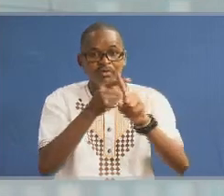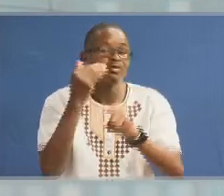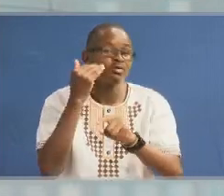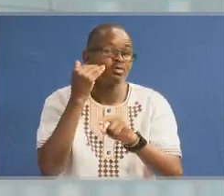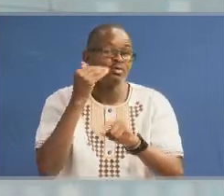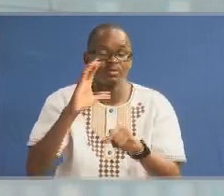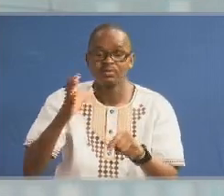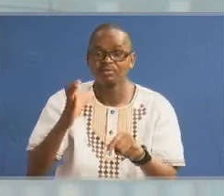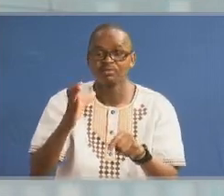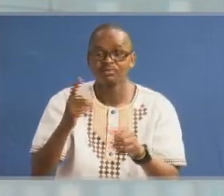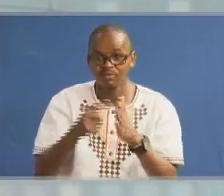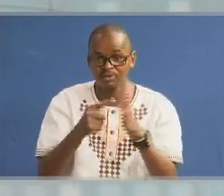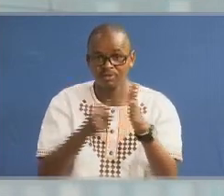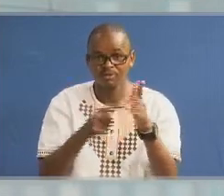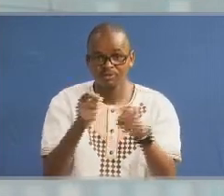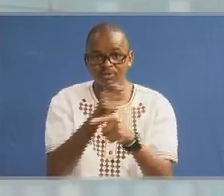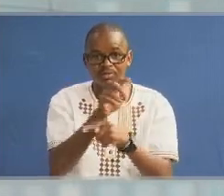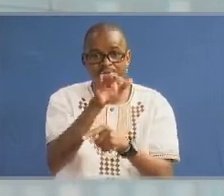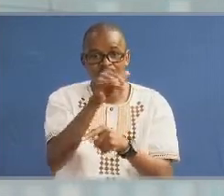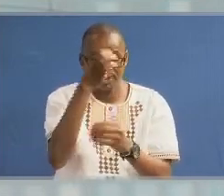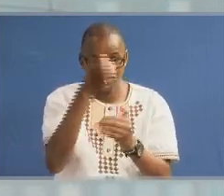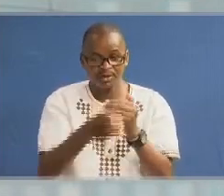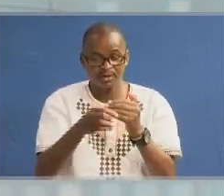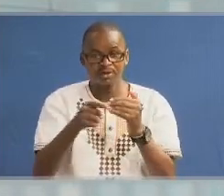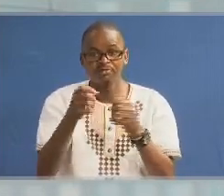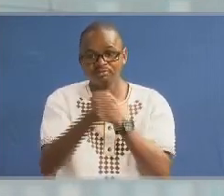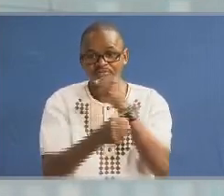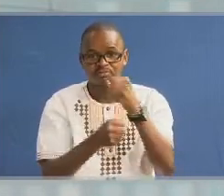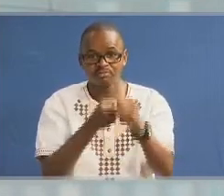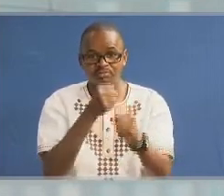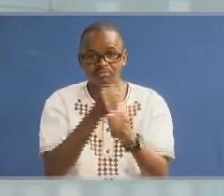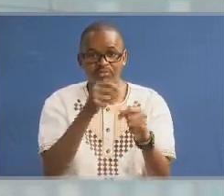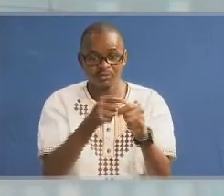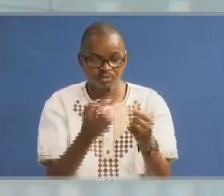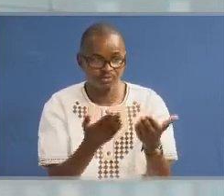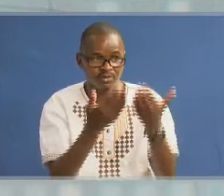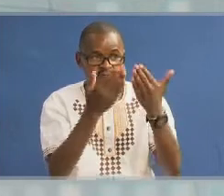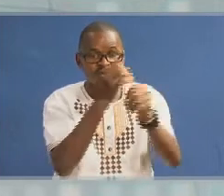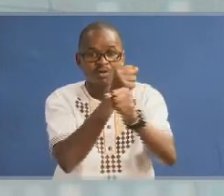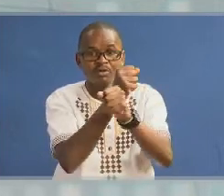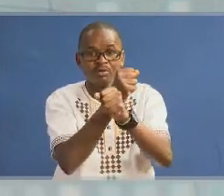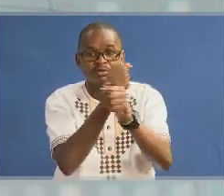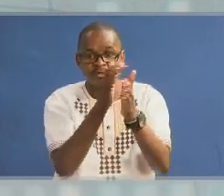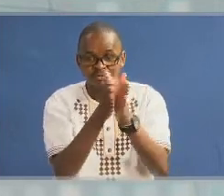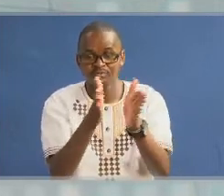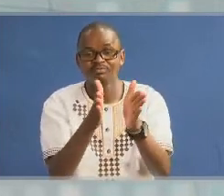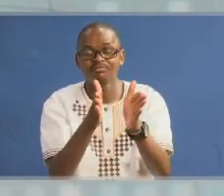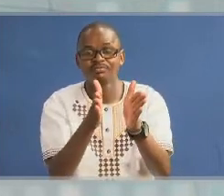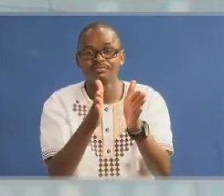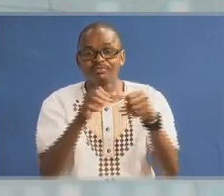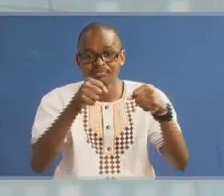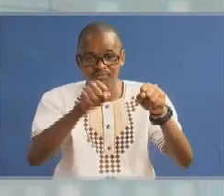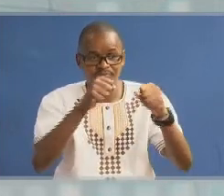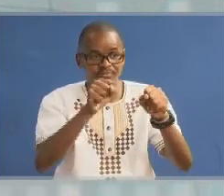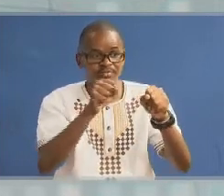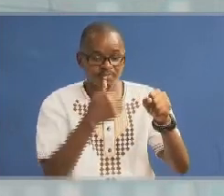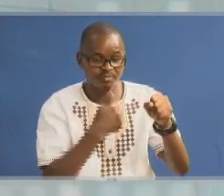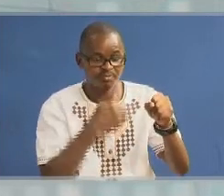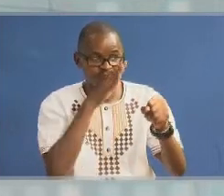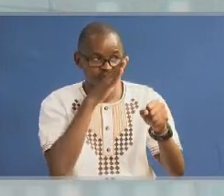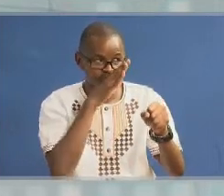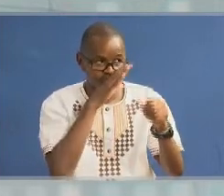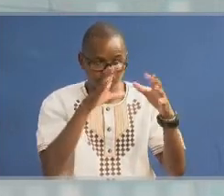Siaya County are set to undergo training by the end of this year in a bid to improve road safety. The Boda Boda mode of transport has